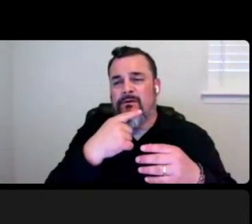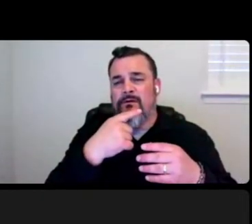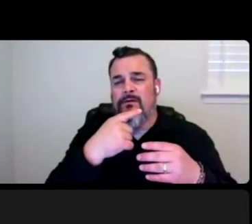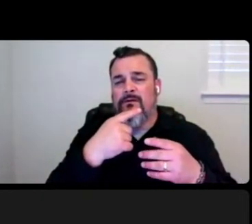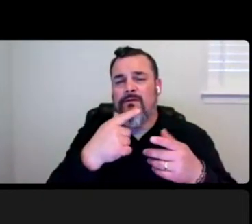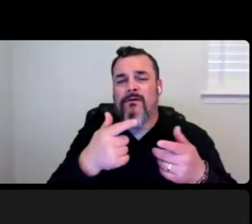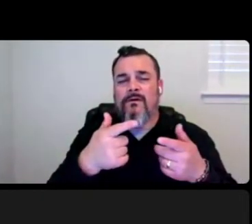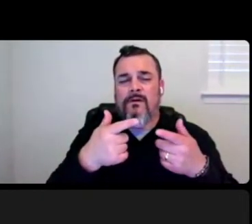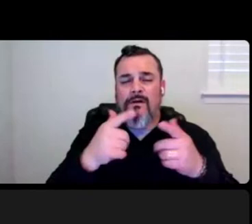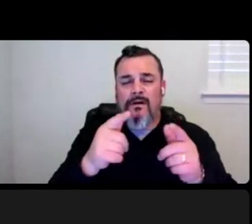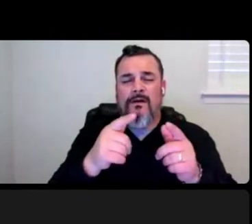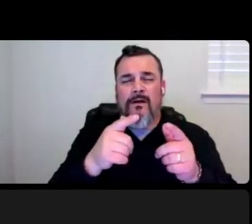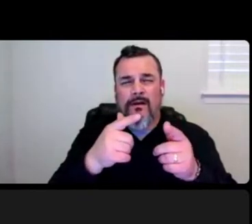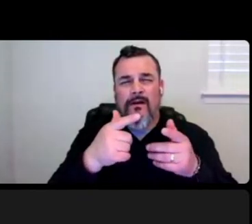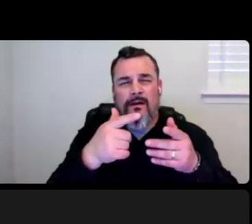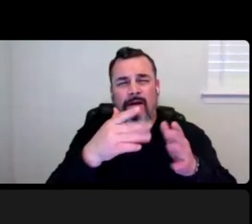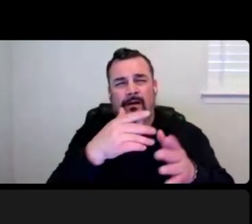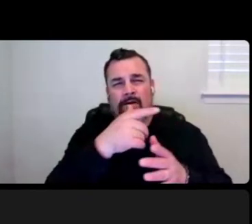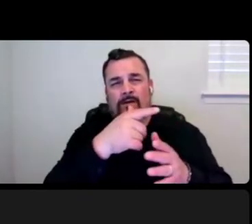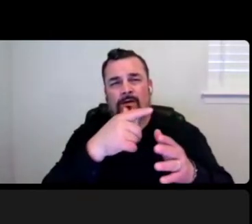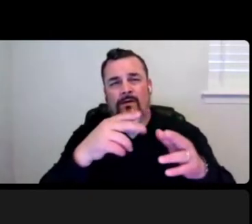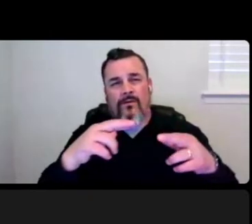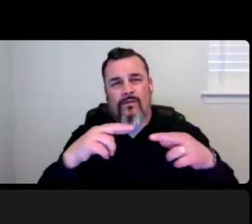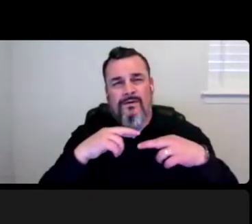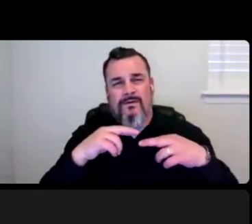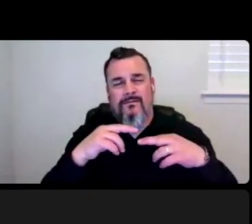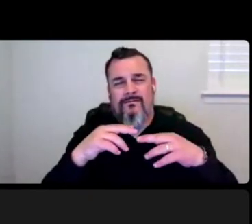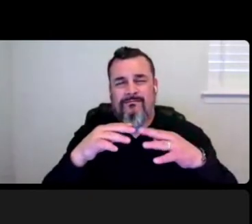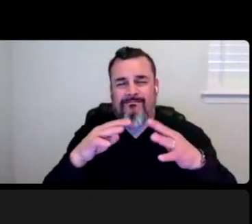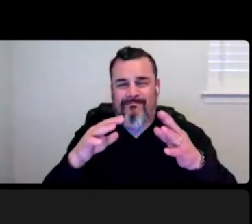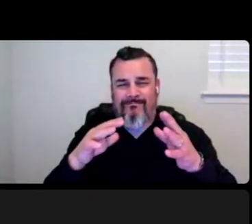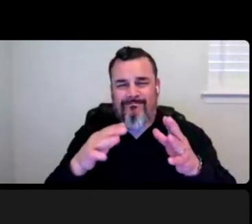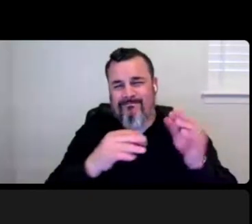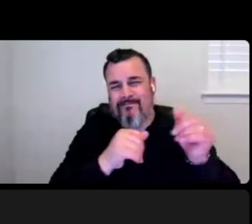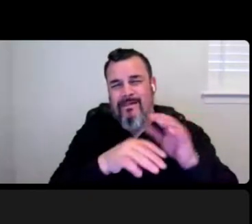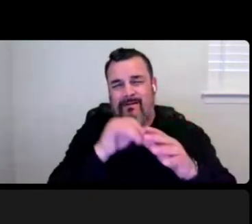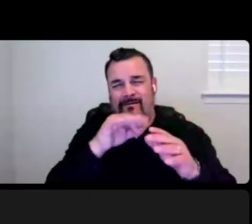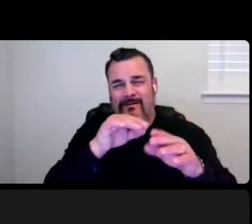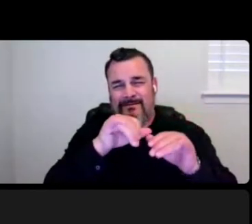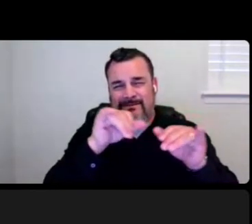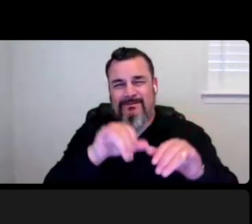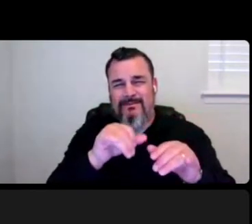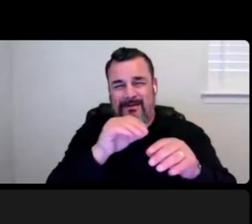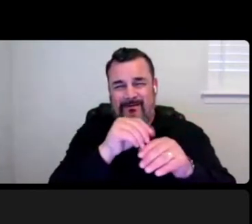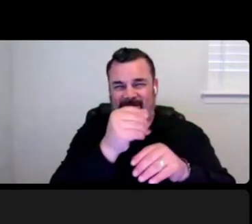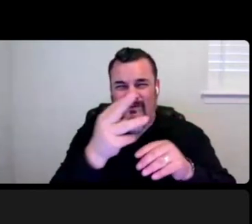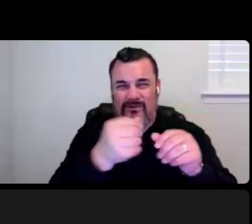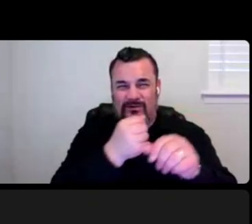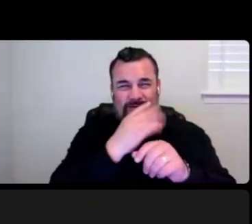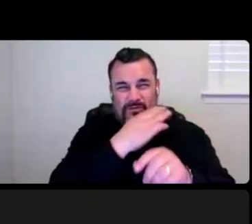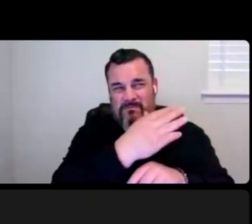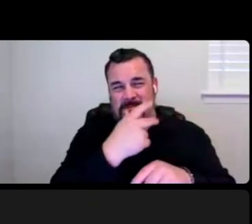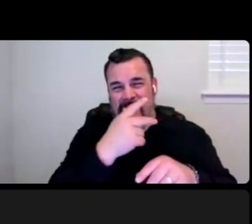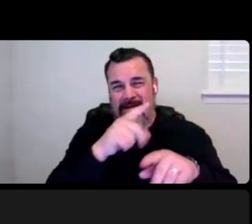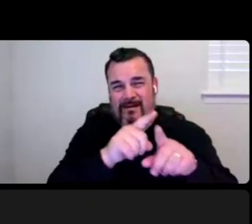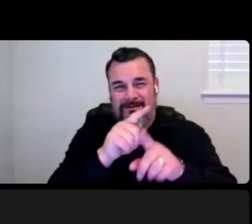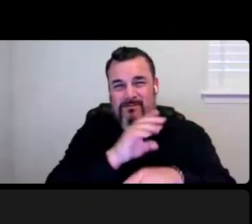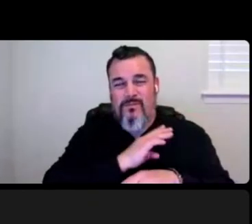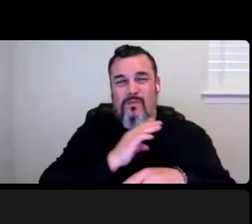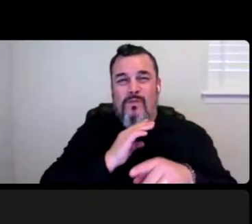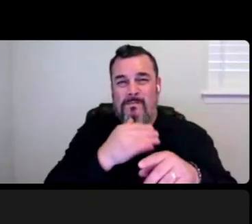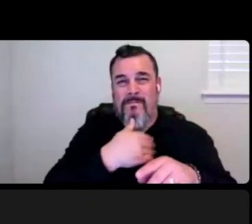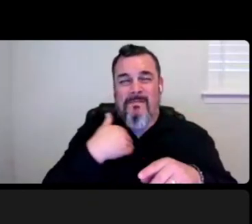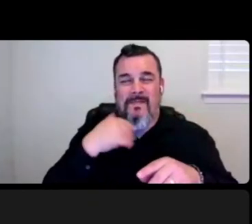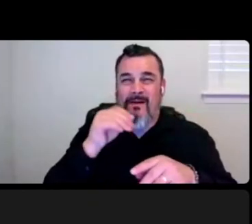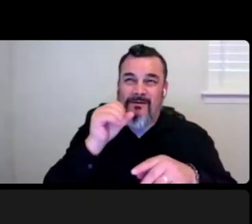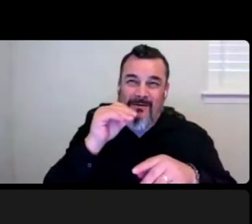let's let her get this retirement thing out of her system, but in a few years she'll be back as a board member. So at that point I thought,